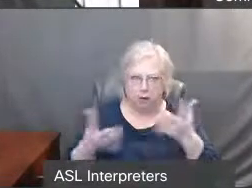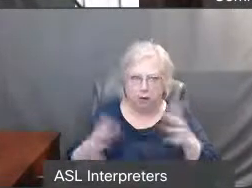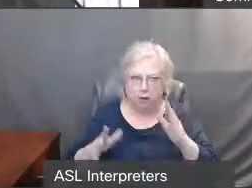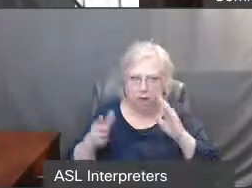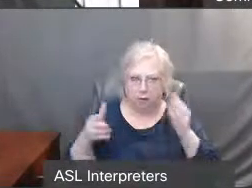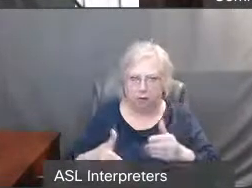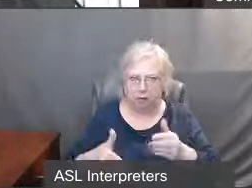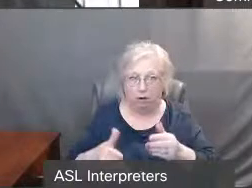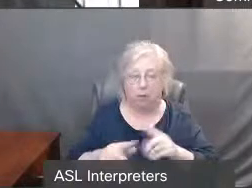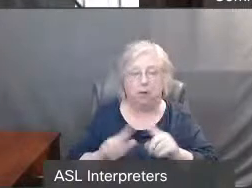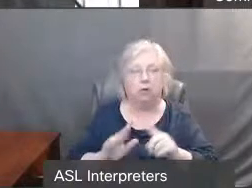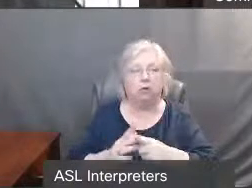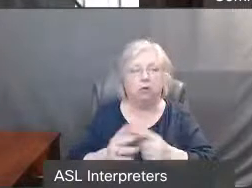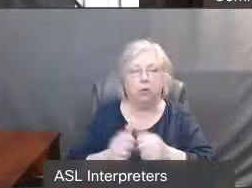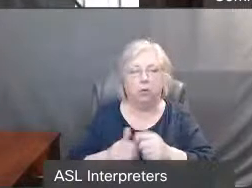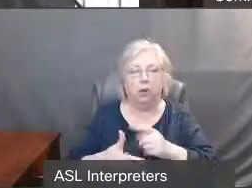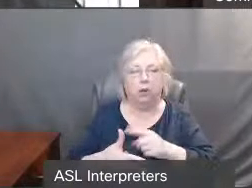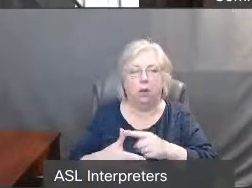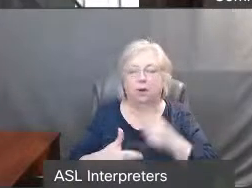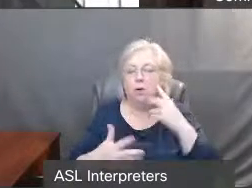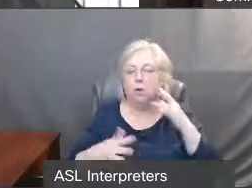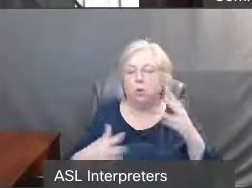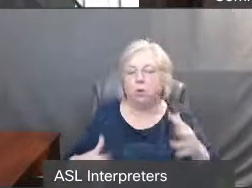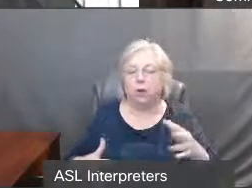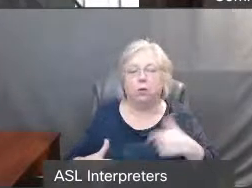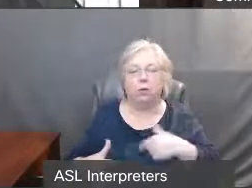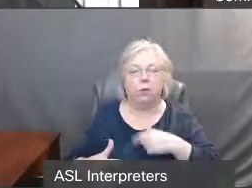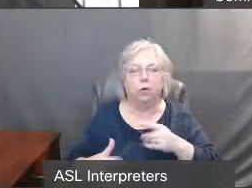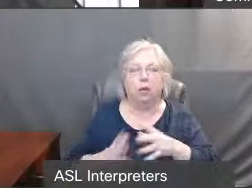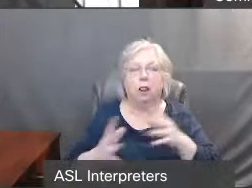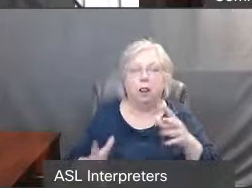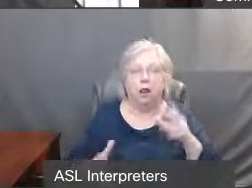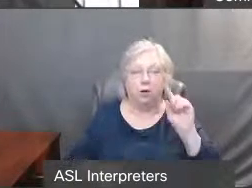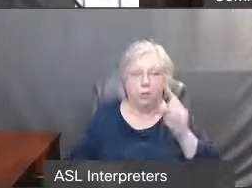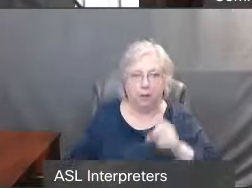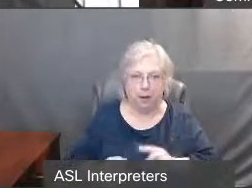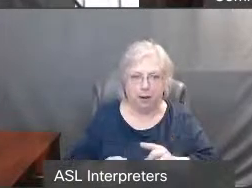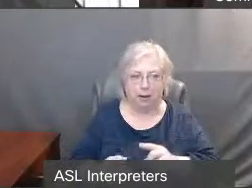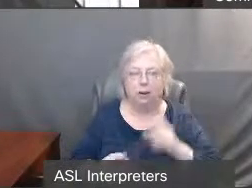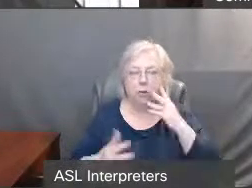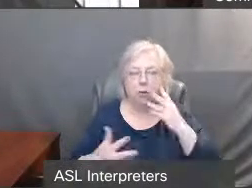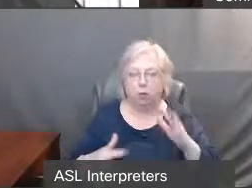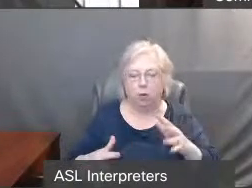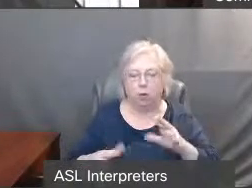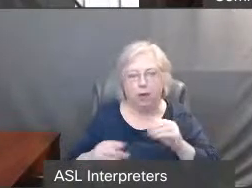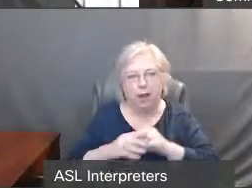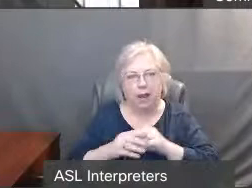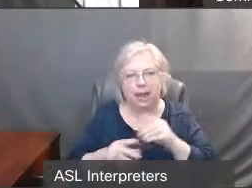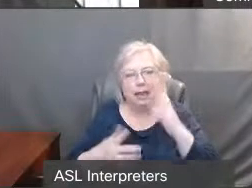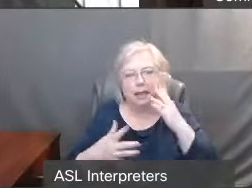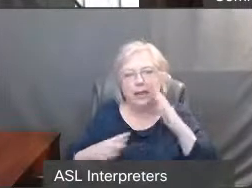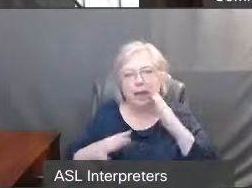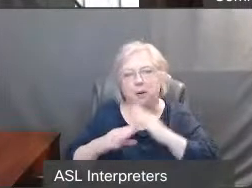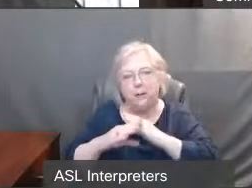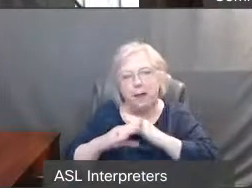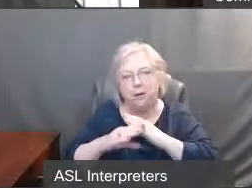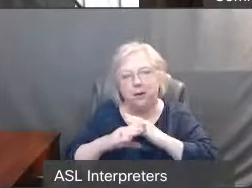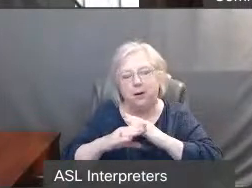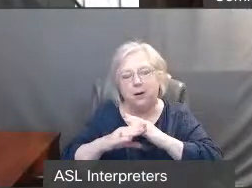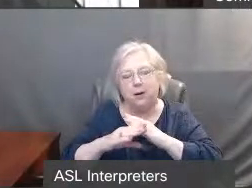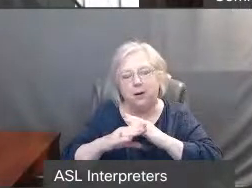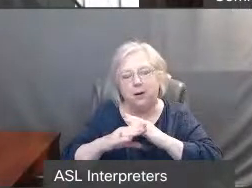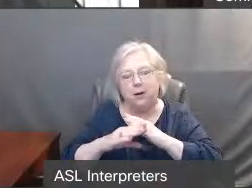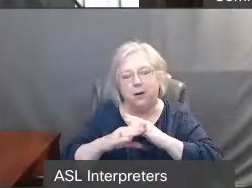noise, you'll see as we go through the presentation, we're doing quite a bit to mitigate the noise. We're putting in sound barriers, we're doing other things to keep the